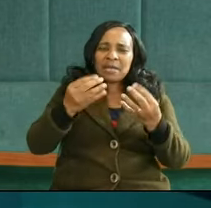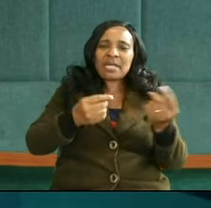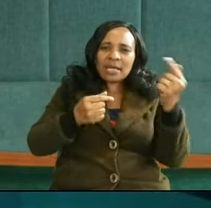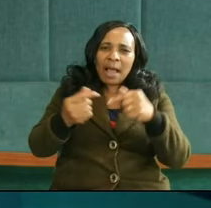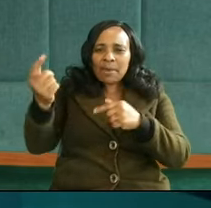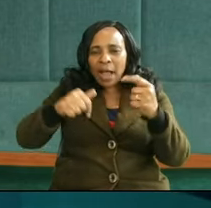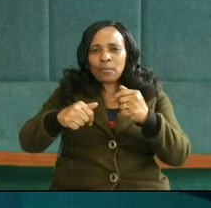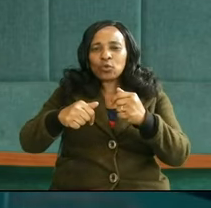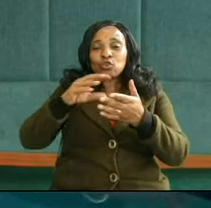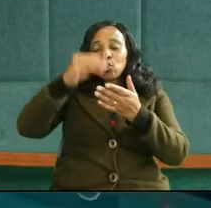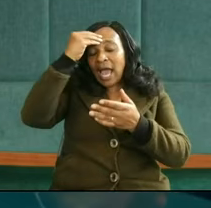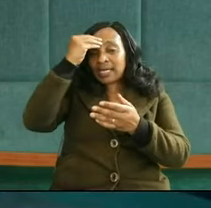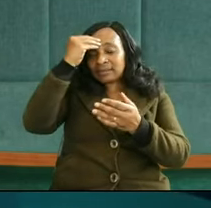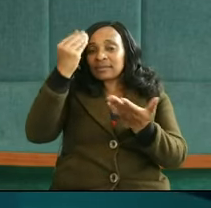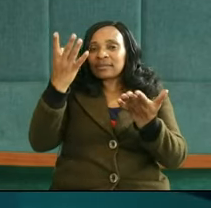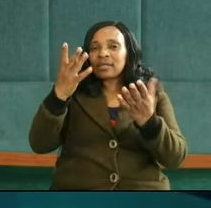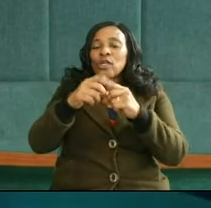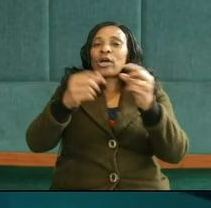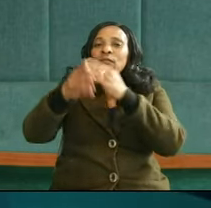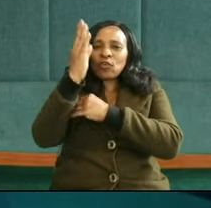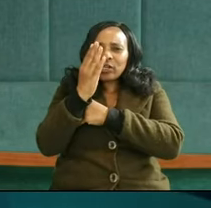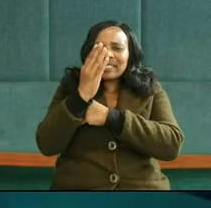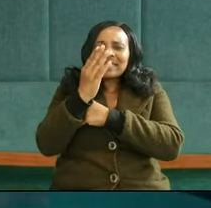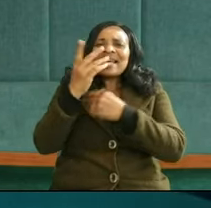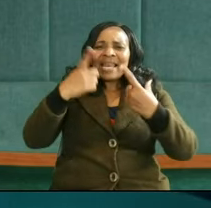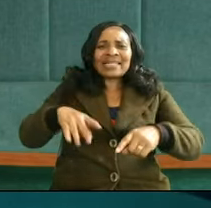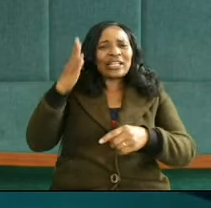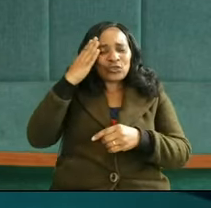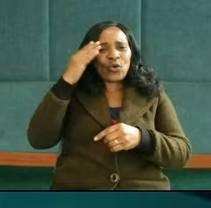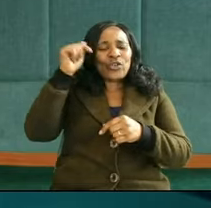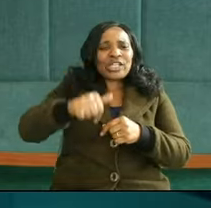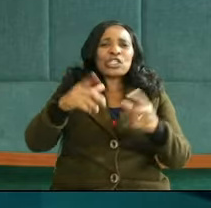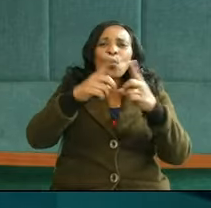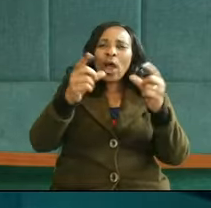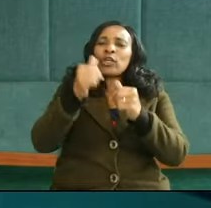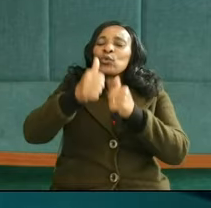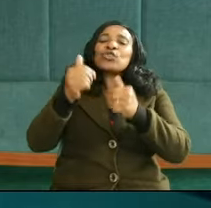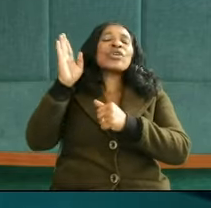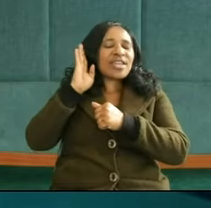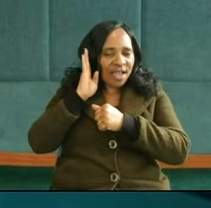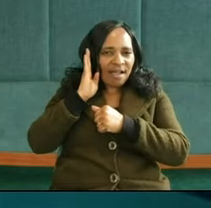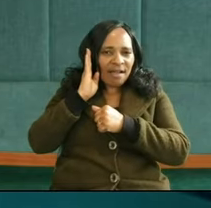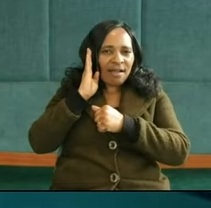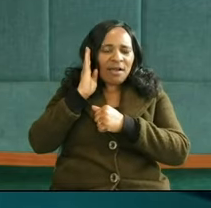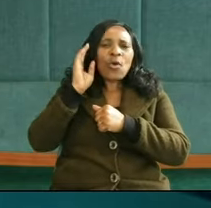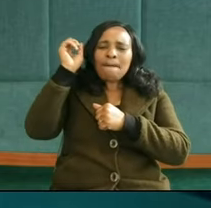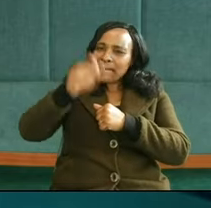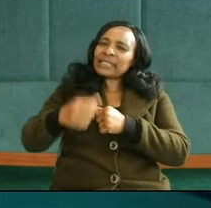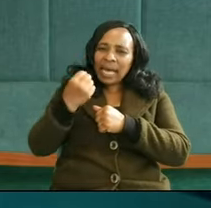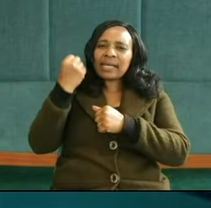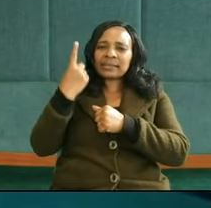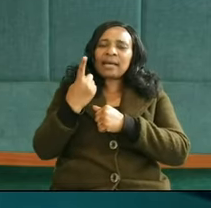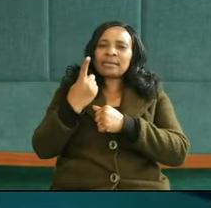by the word of God. And the word of God will let us know that it is important that this word that we hear, we get to understand